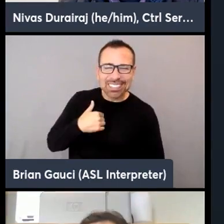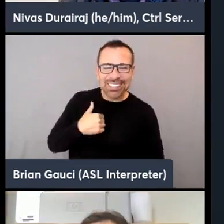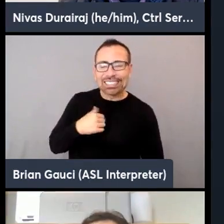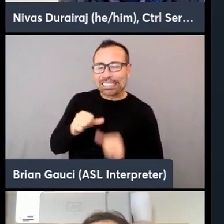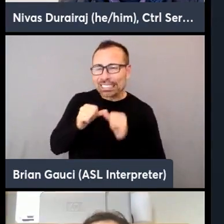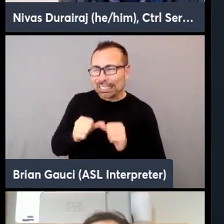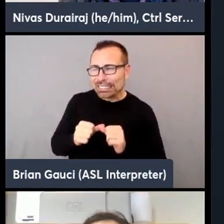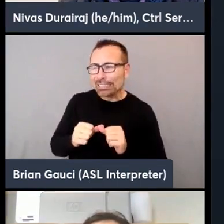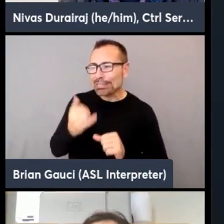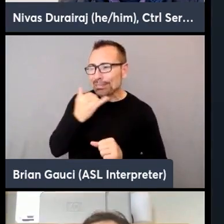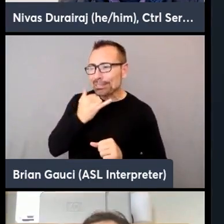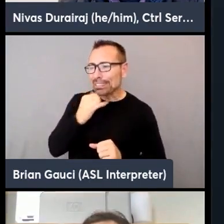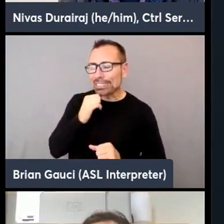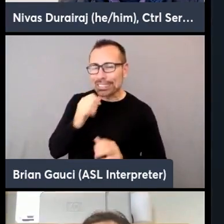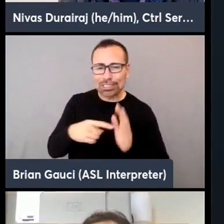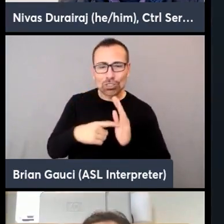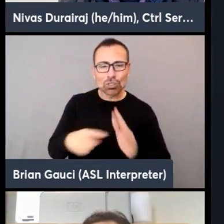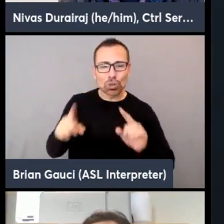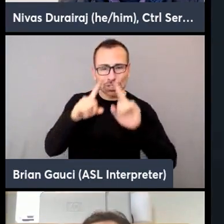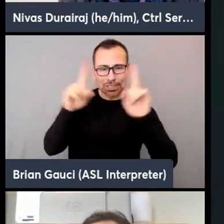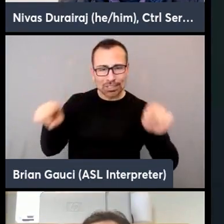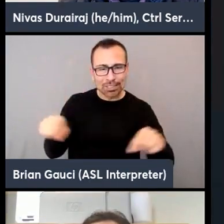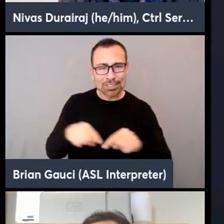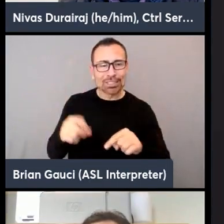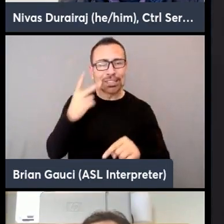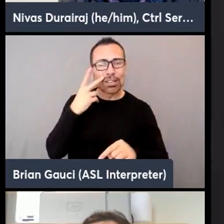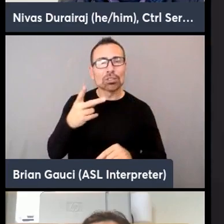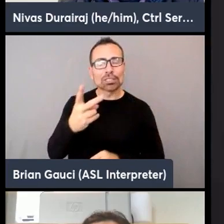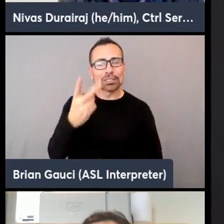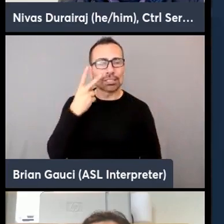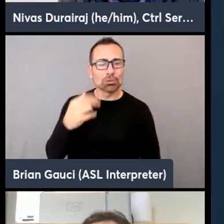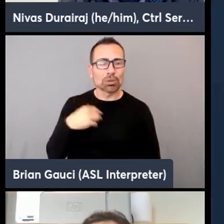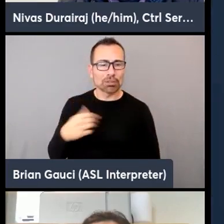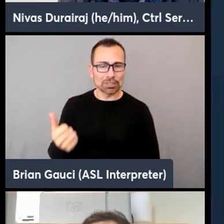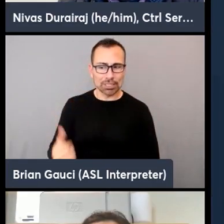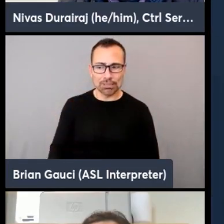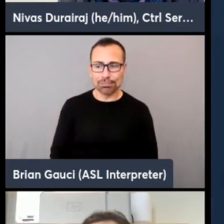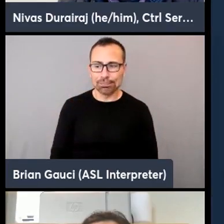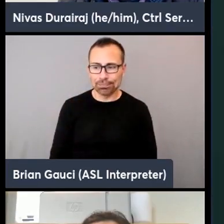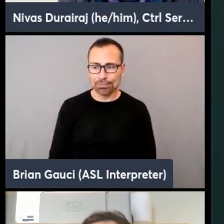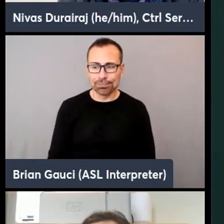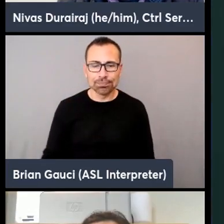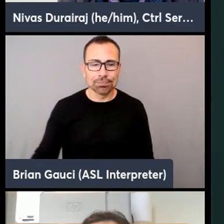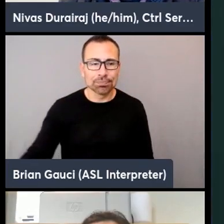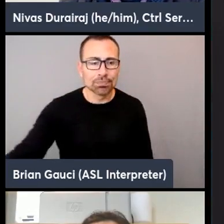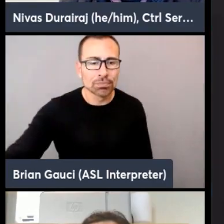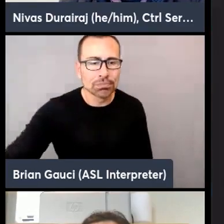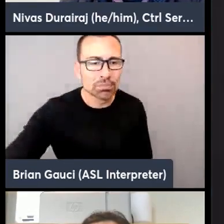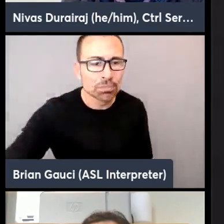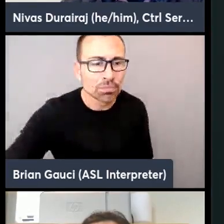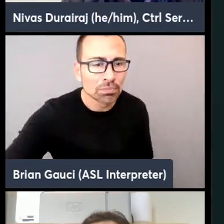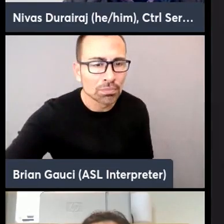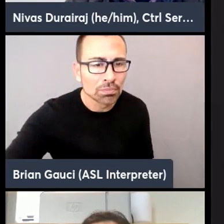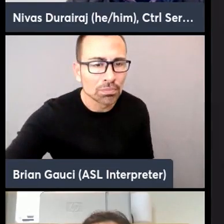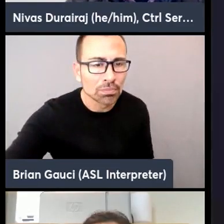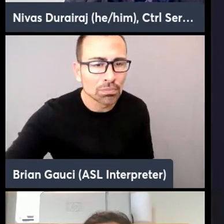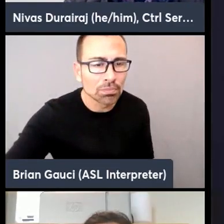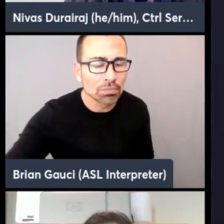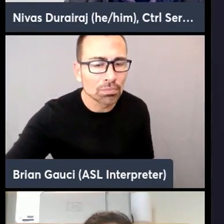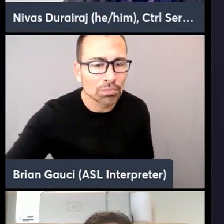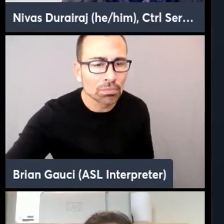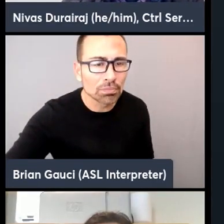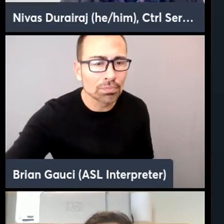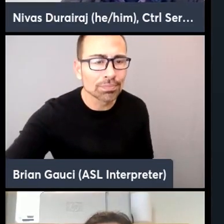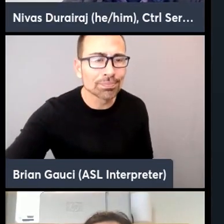But yeah, you can see here that now we have 10 homes. Gotcha. Awesome. And I guess, Jeff, that last home is